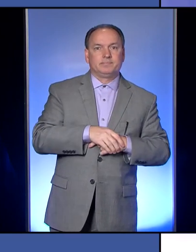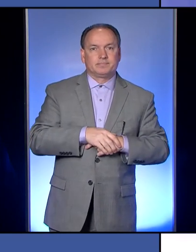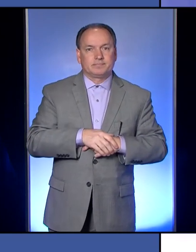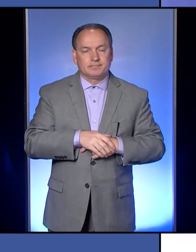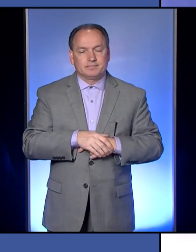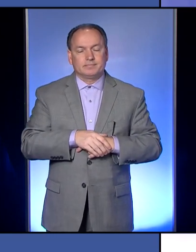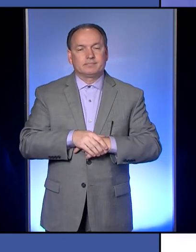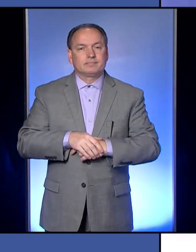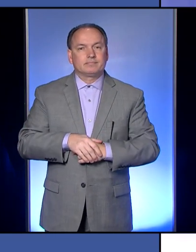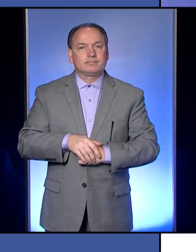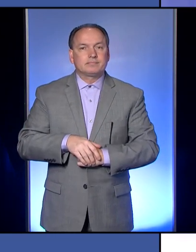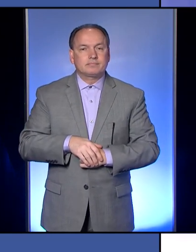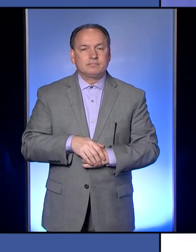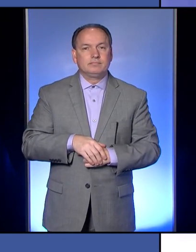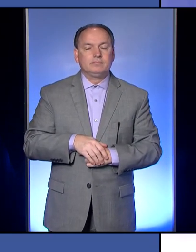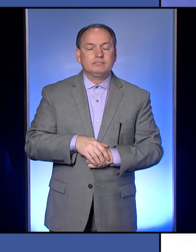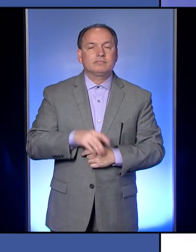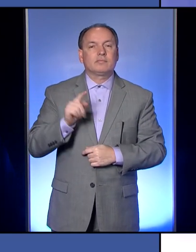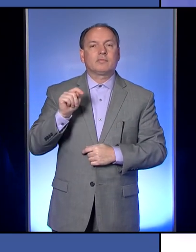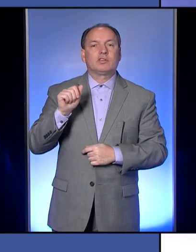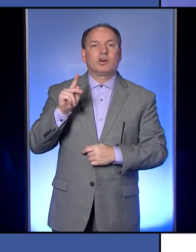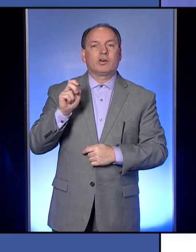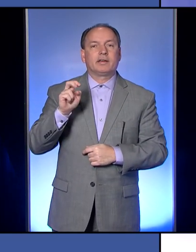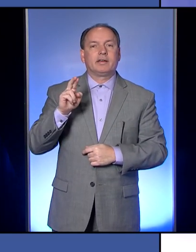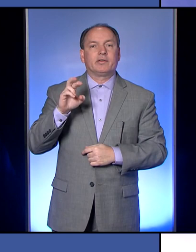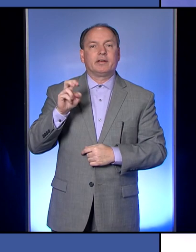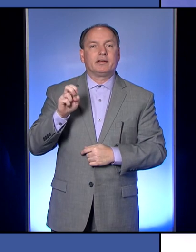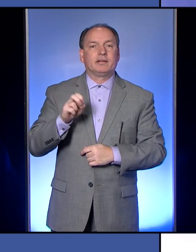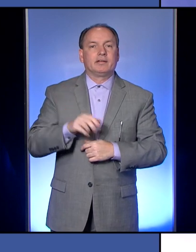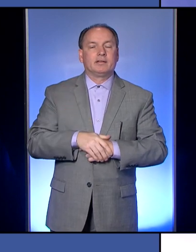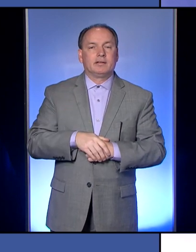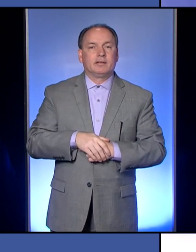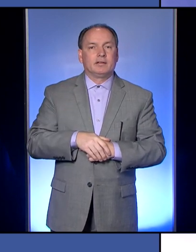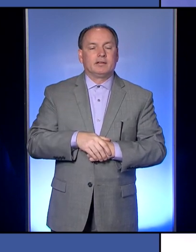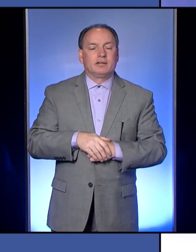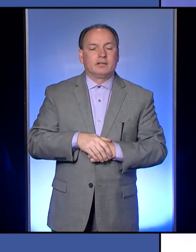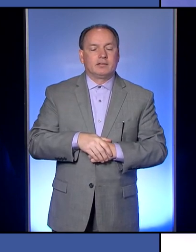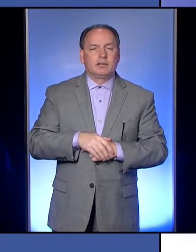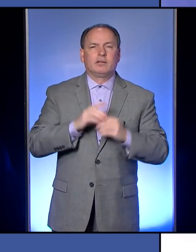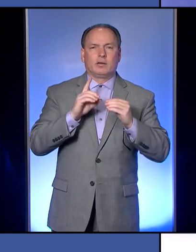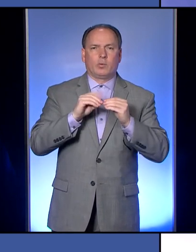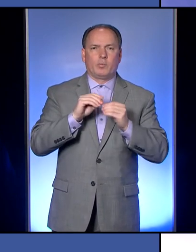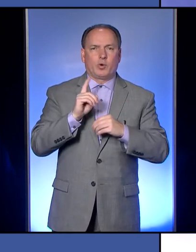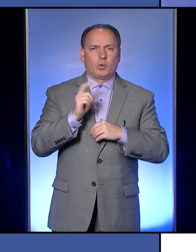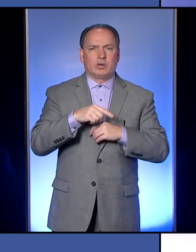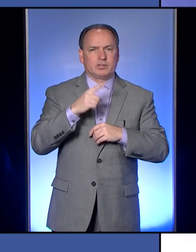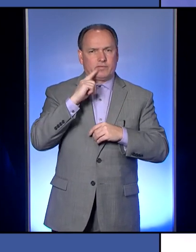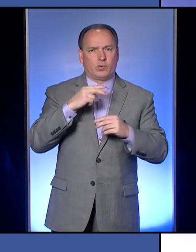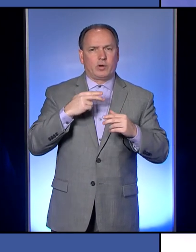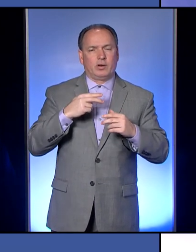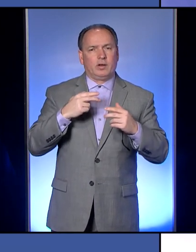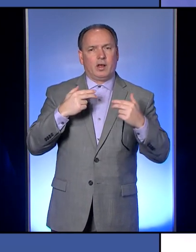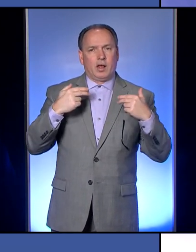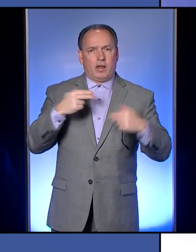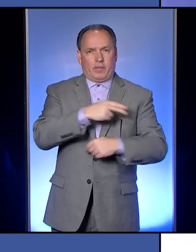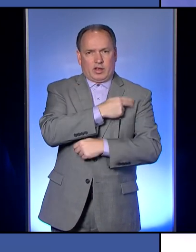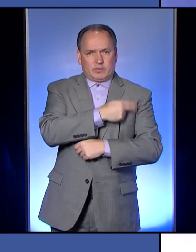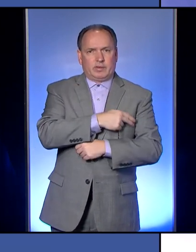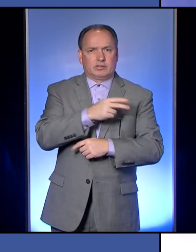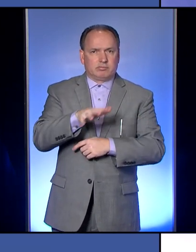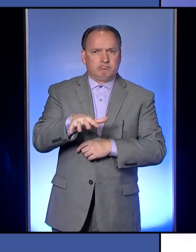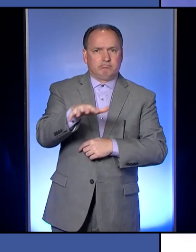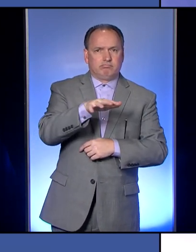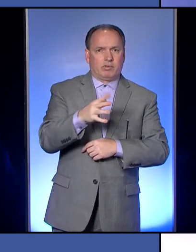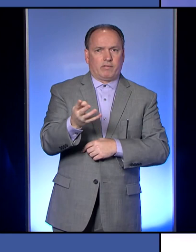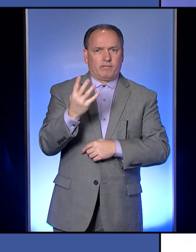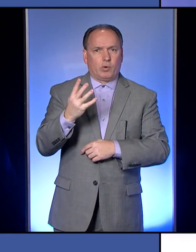Thanks. Mm-hmm. Talk Erie, do you have any? One more question for the healthcare providers, and all